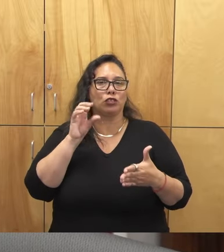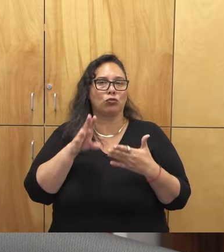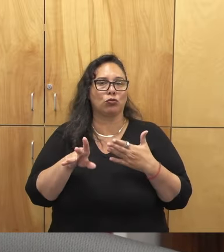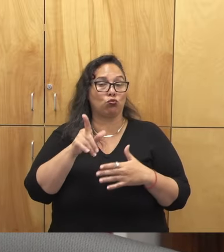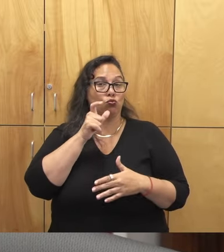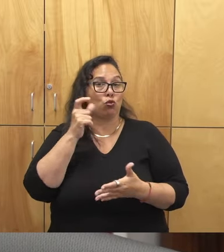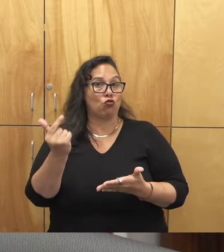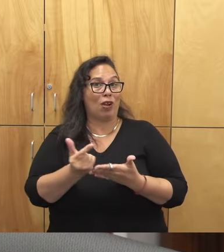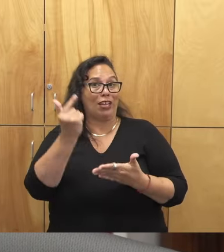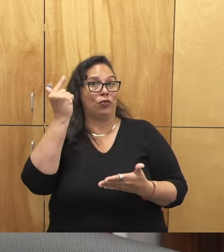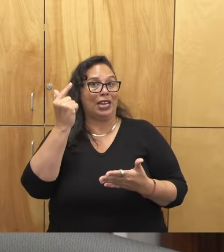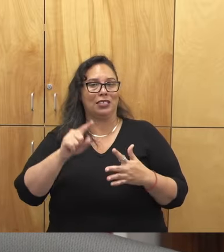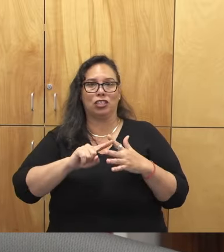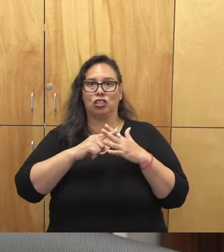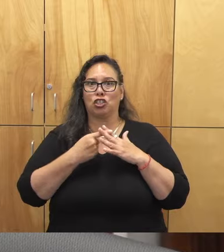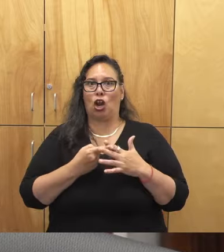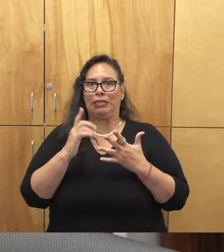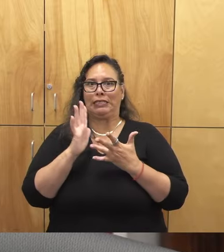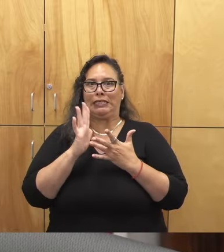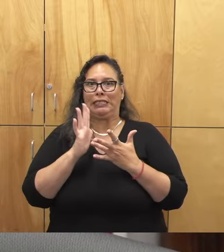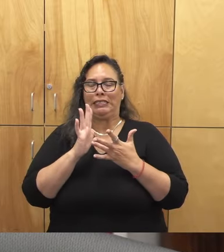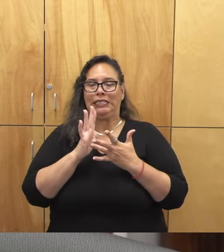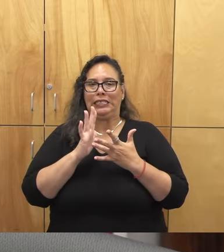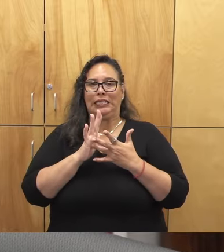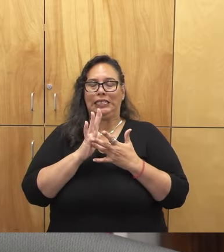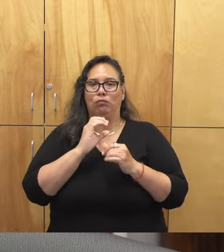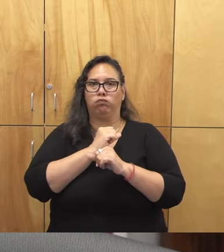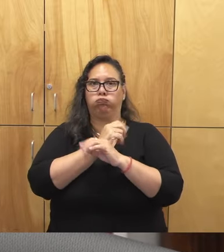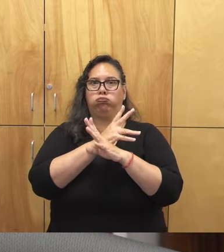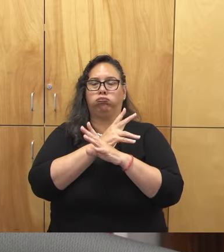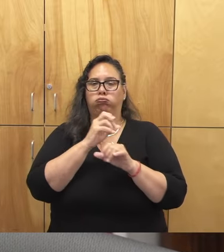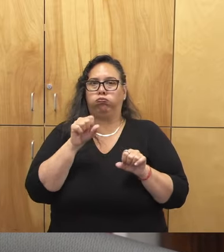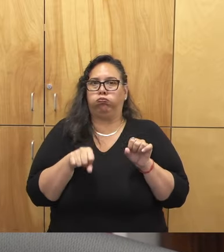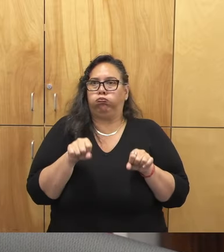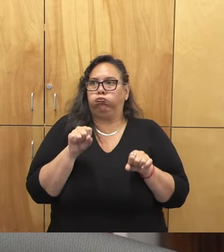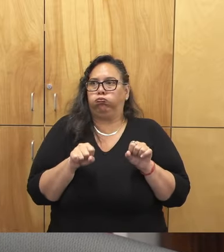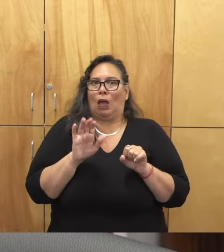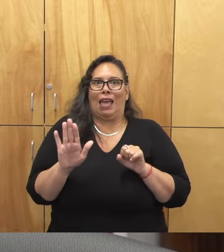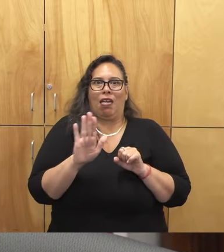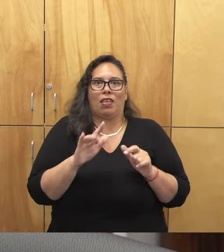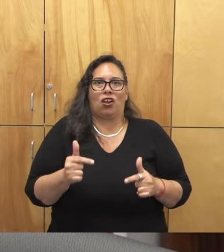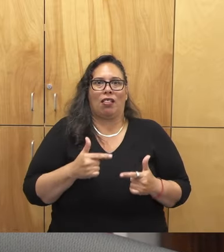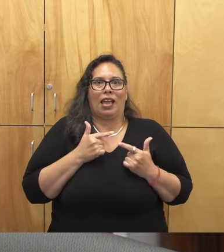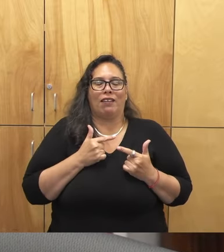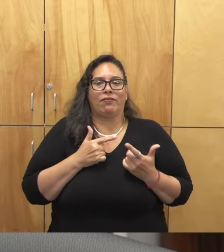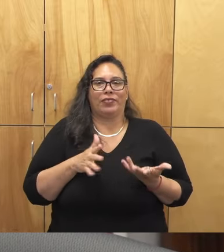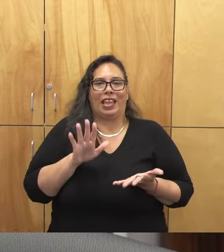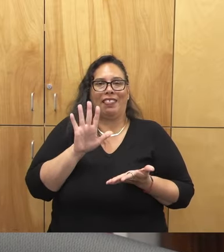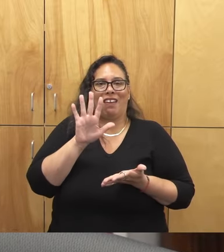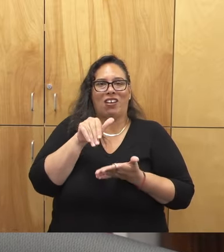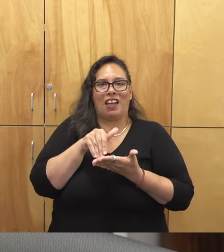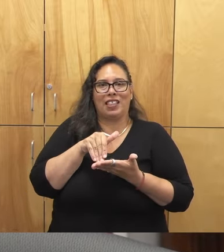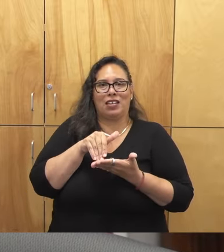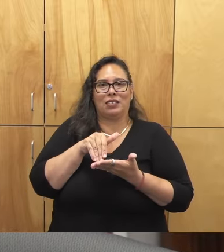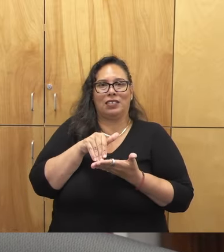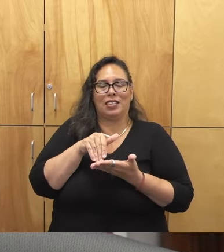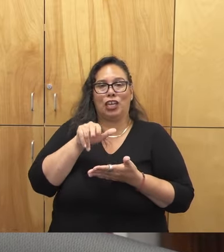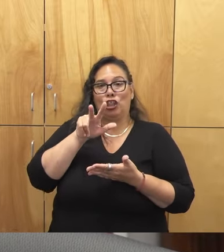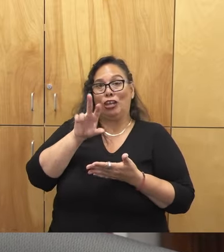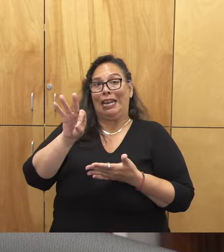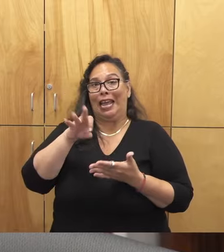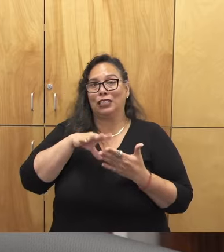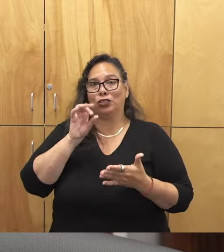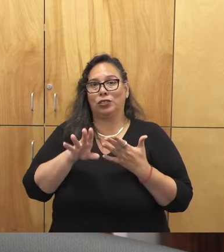year started off with so much uncertainty in their lives, and that 5,039 is going to change the world, Mr. Miller, because of